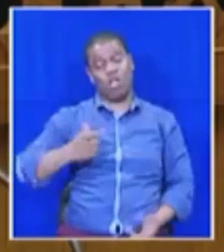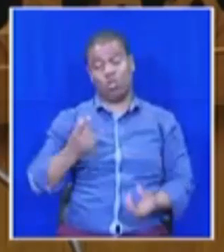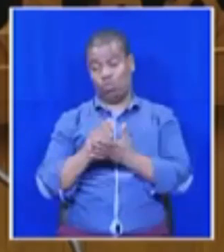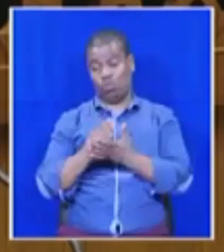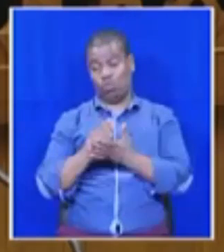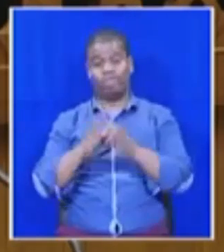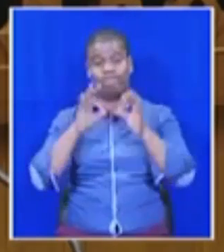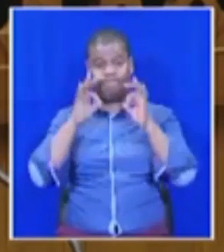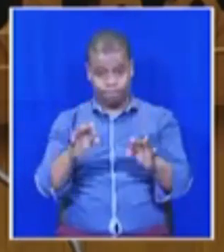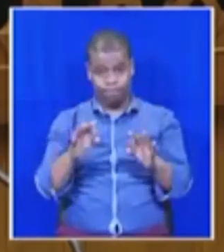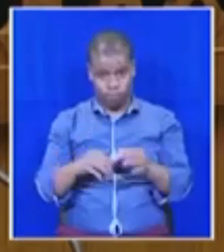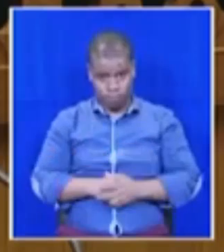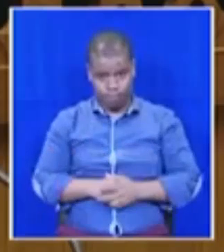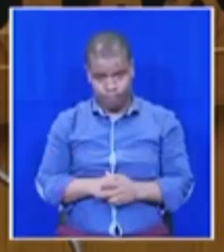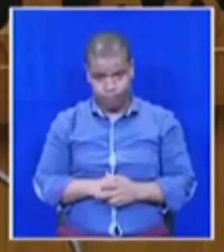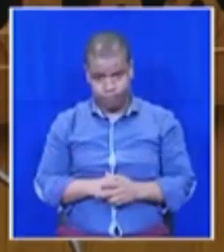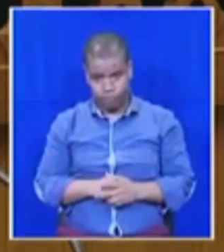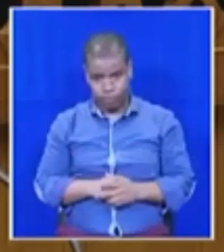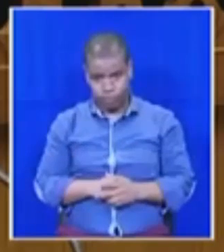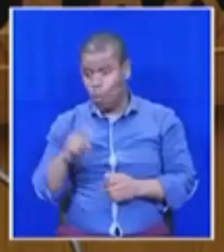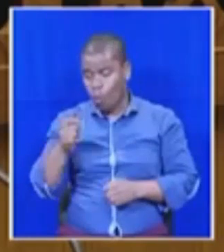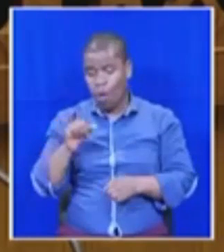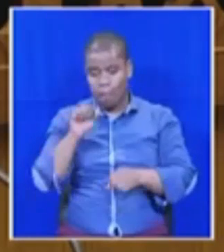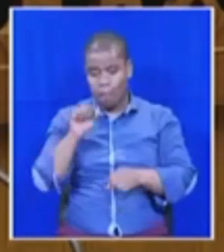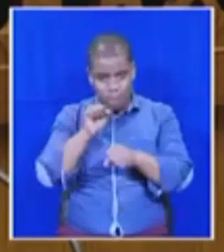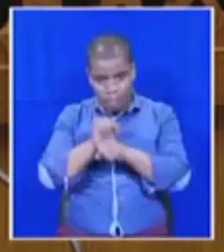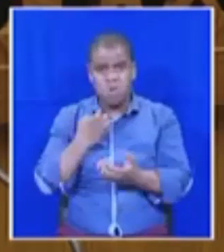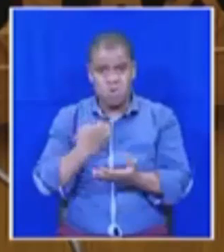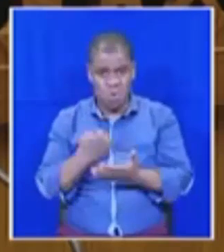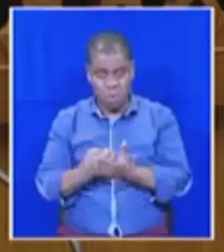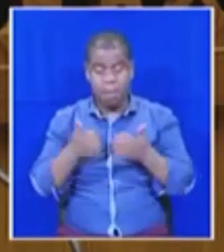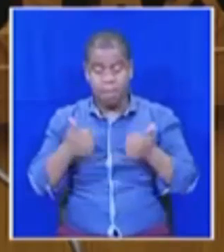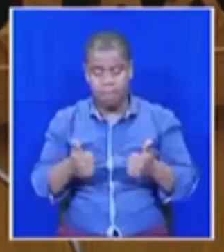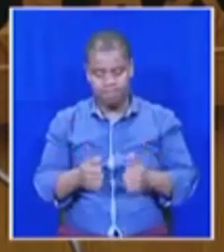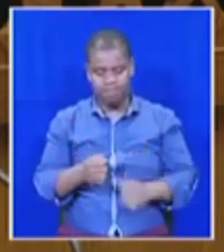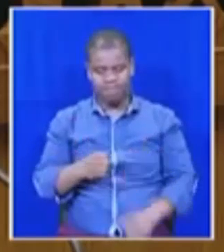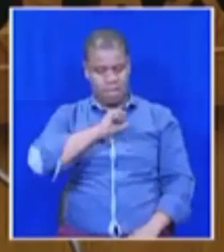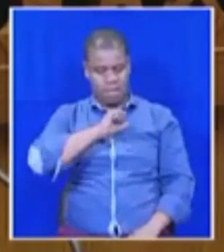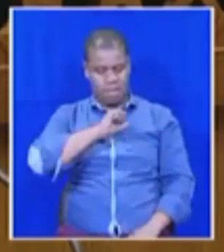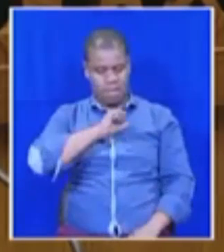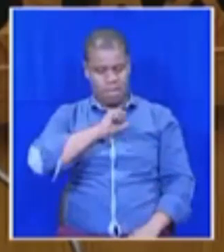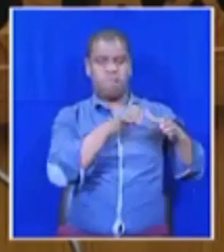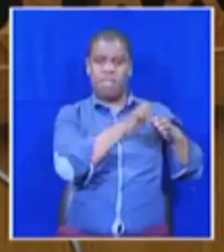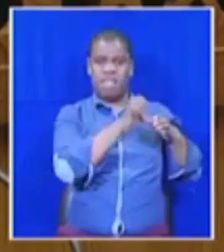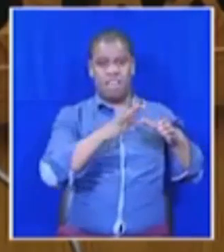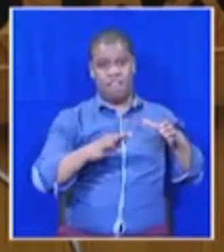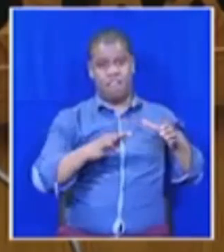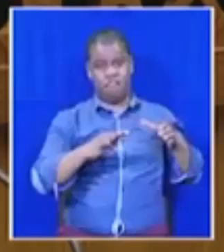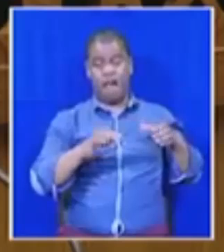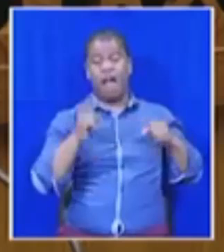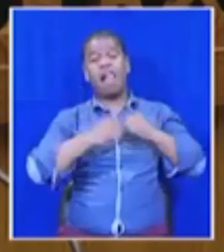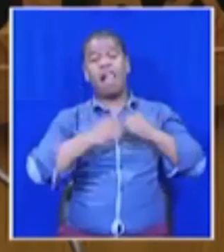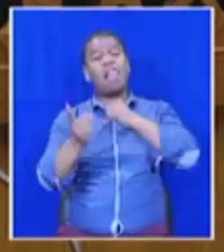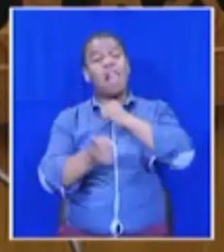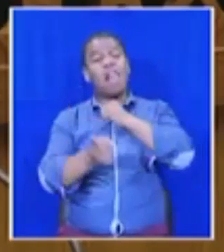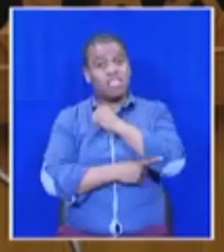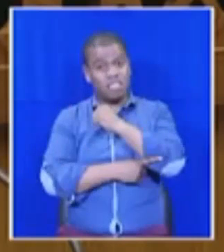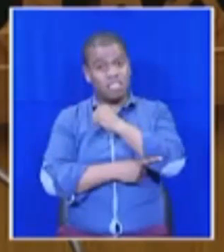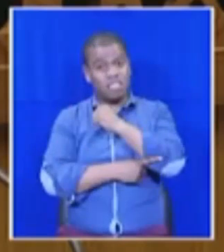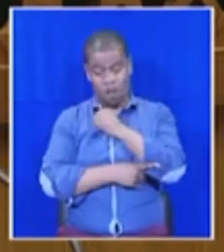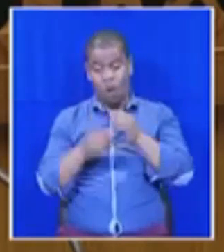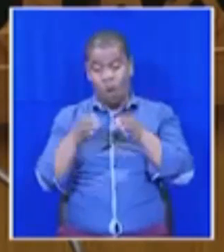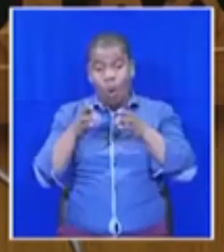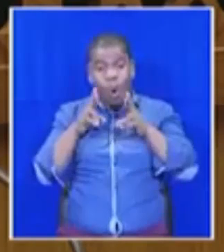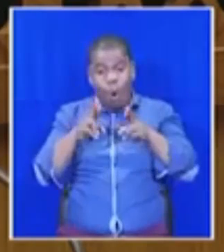decent infrastructure for functioning economy. The EFF is our last hope for street lights in